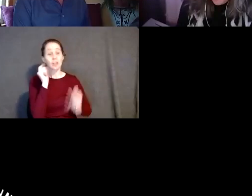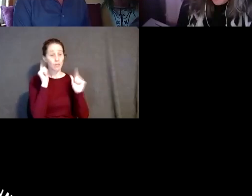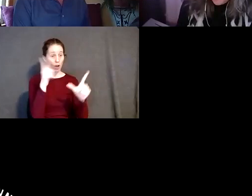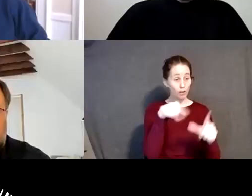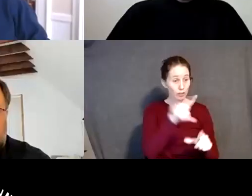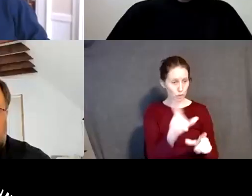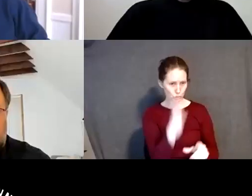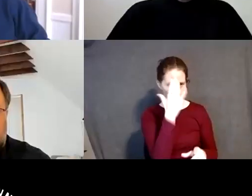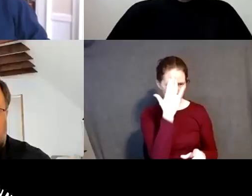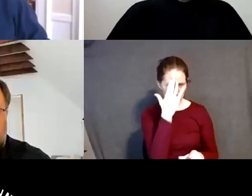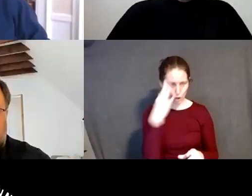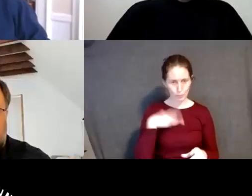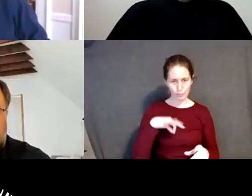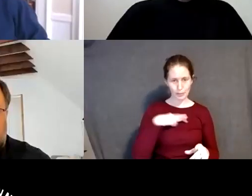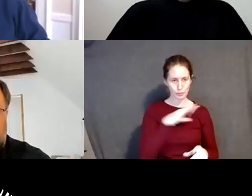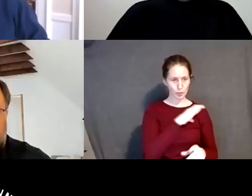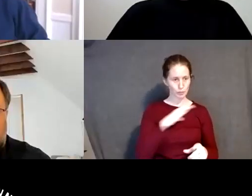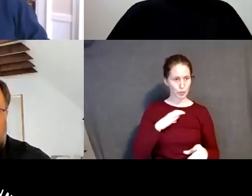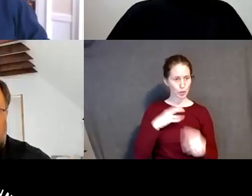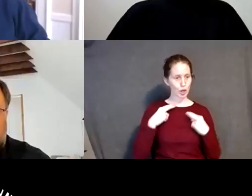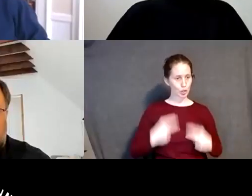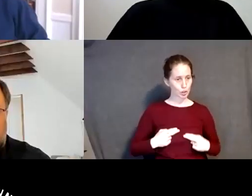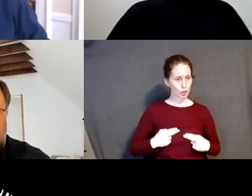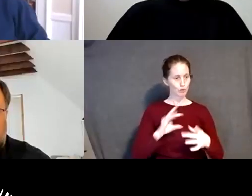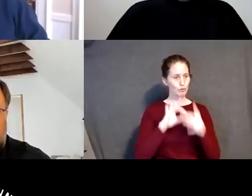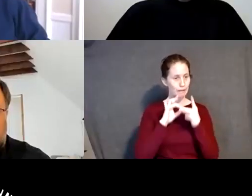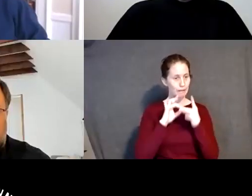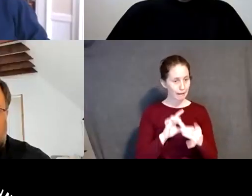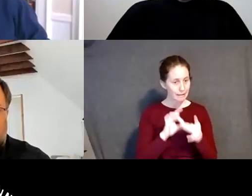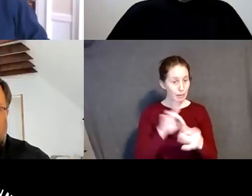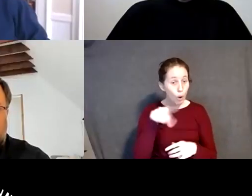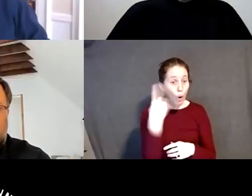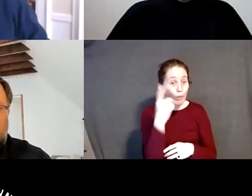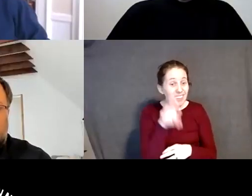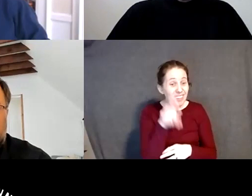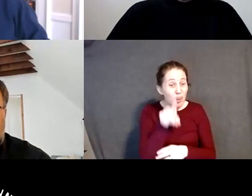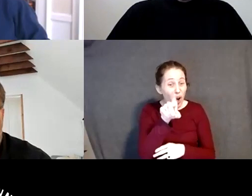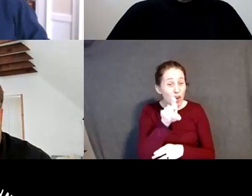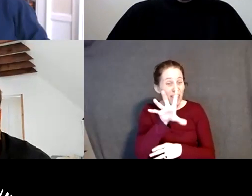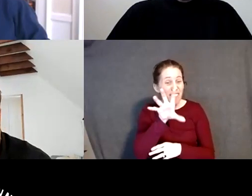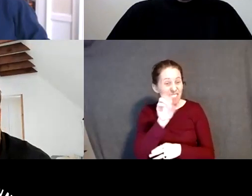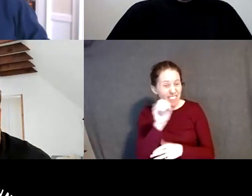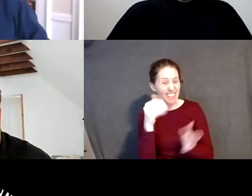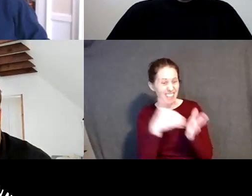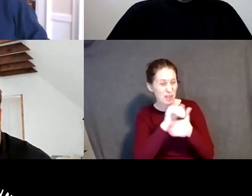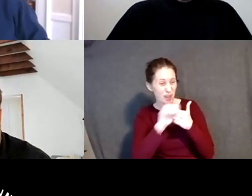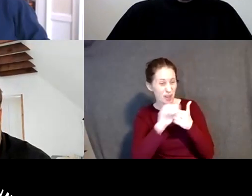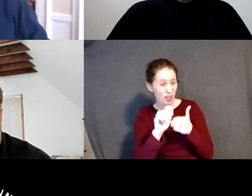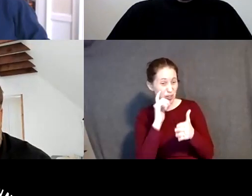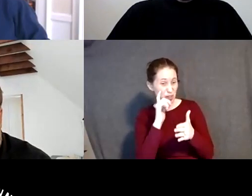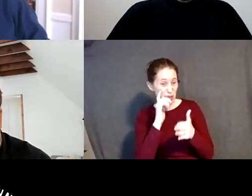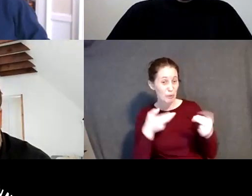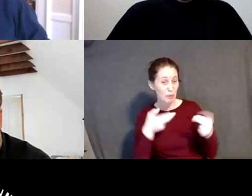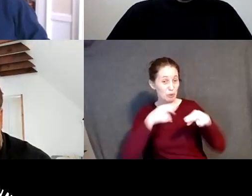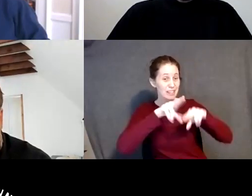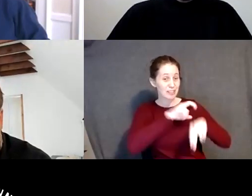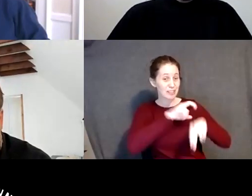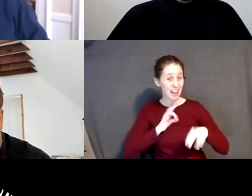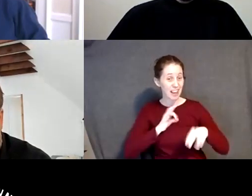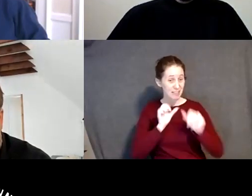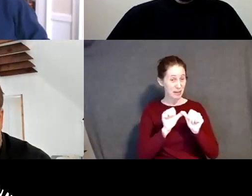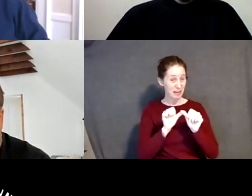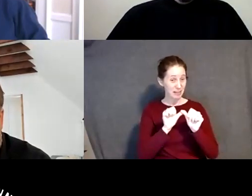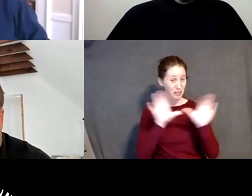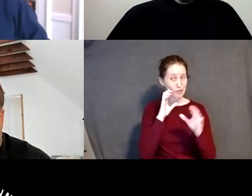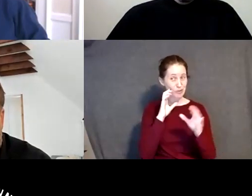know that the Pittsburgh Commission on Human Relations only needs $150,000 to up their staffing in order to carry out the role that you gave